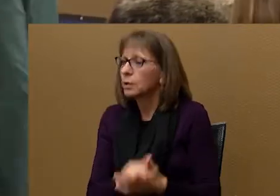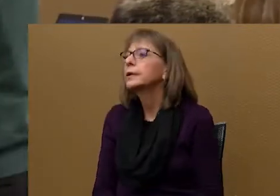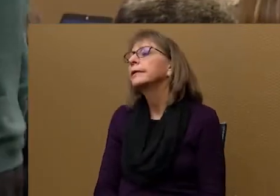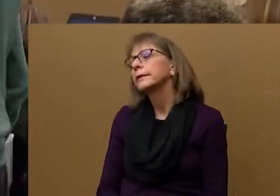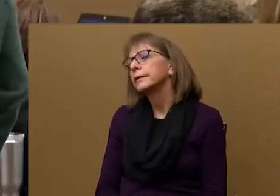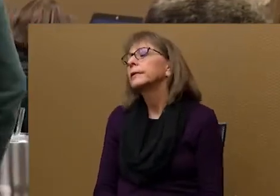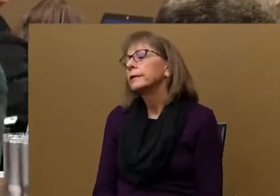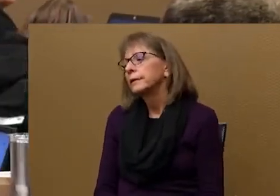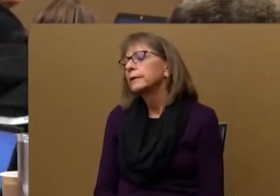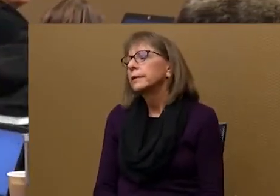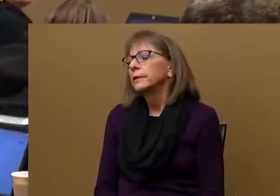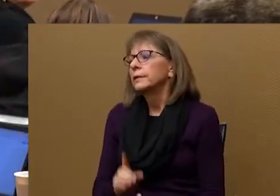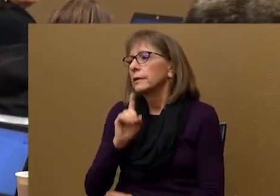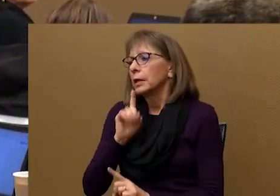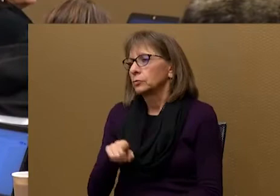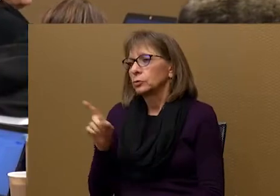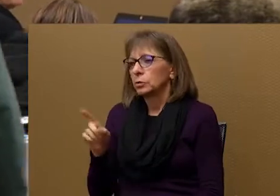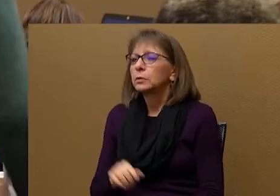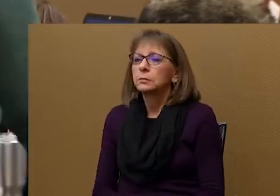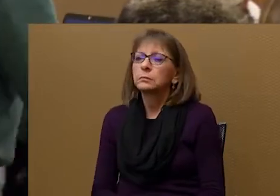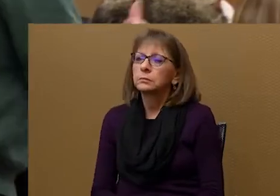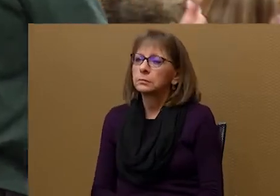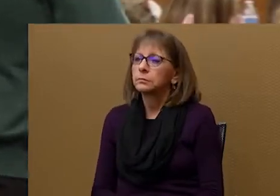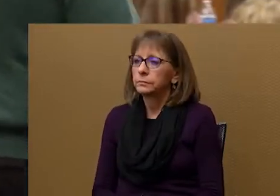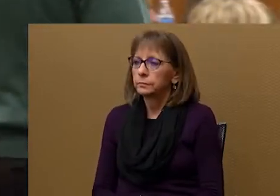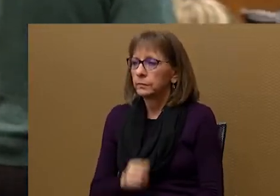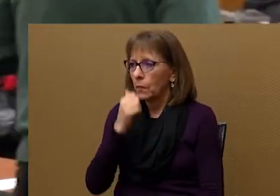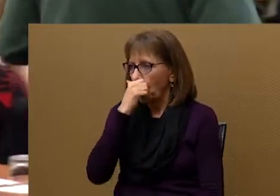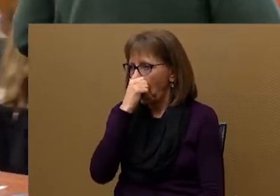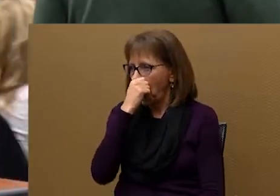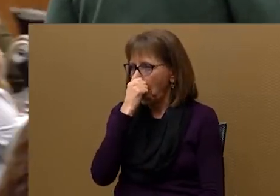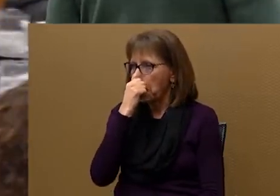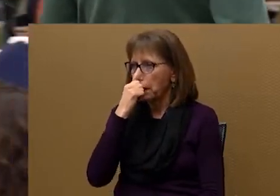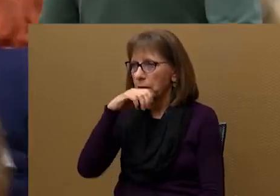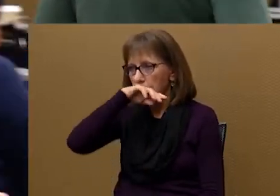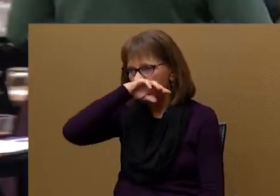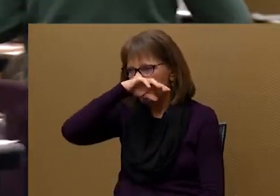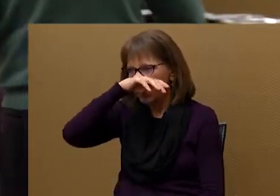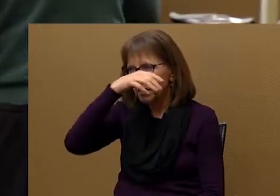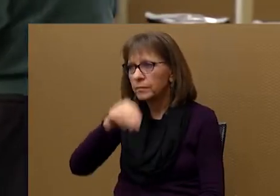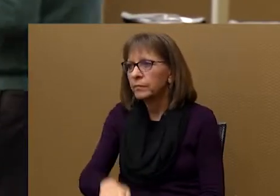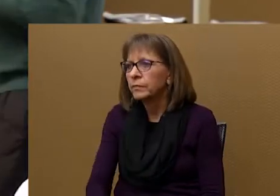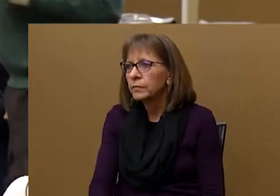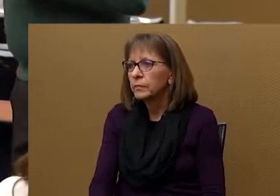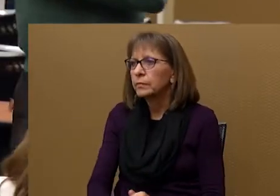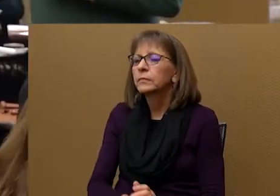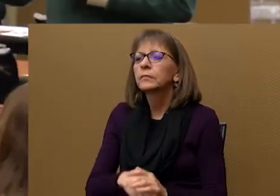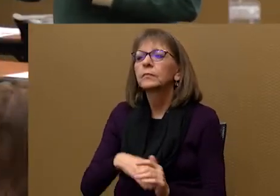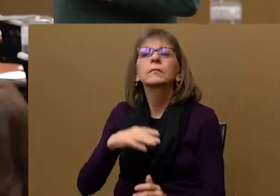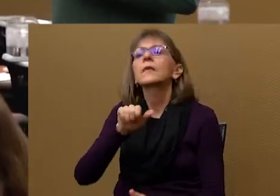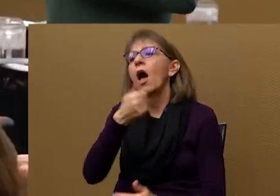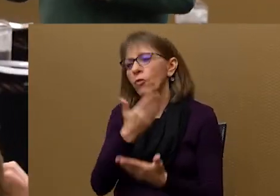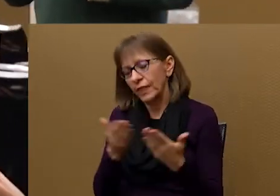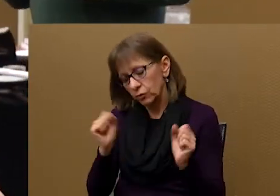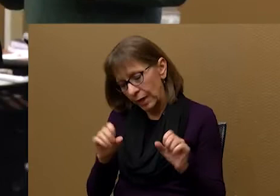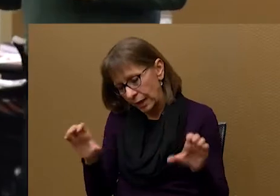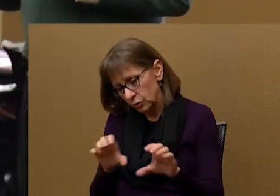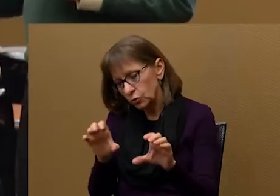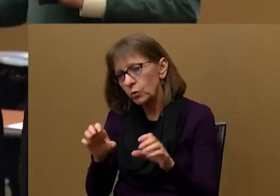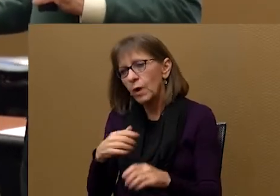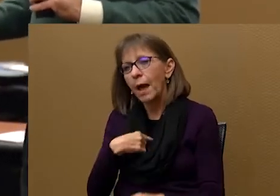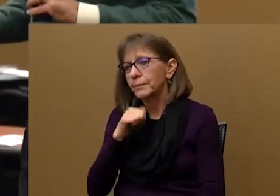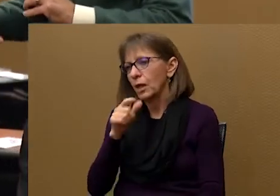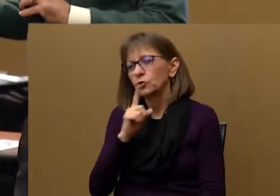lying. So there's other things I think you can do. So let's say, in this case, certainly I wouldn't